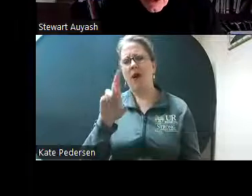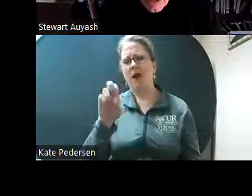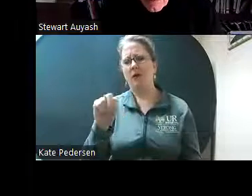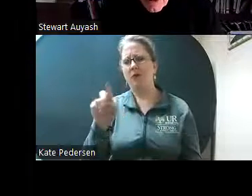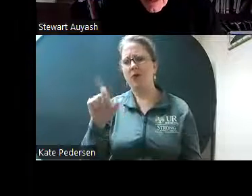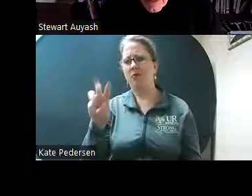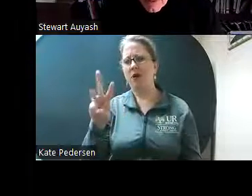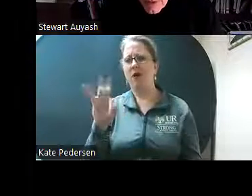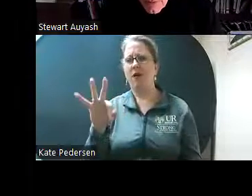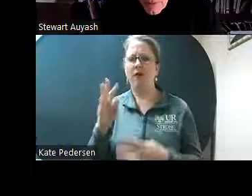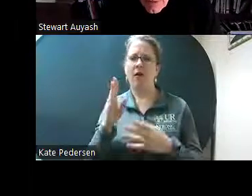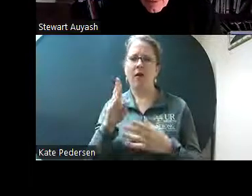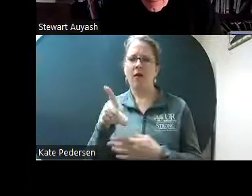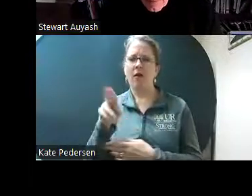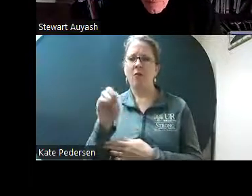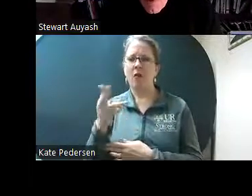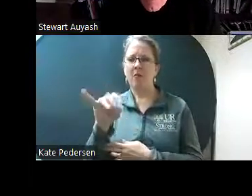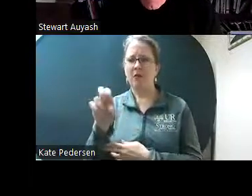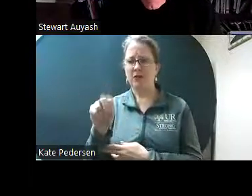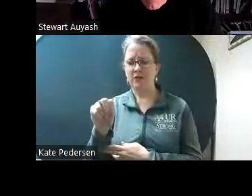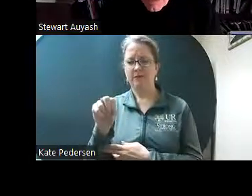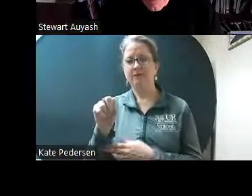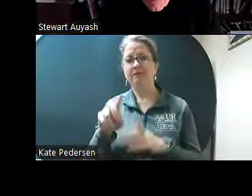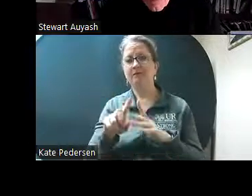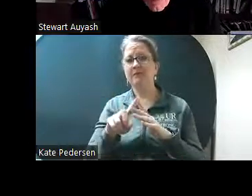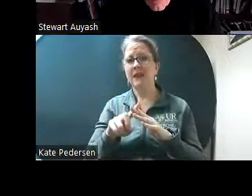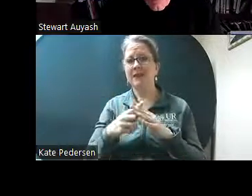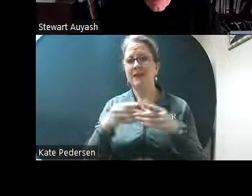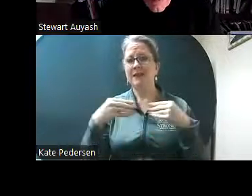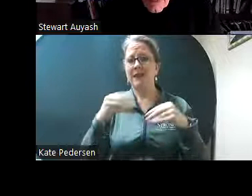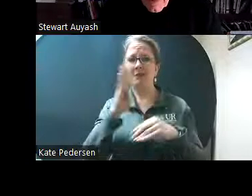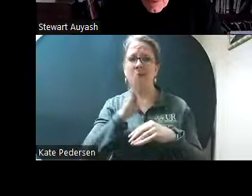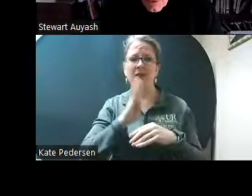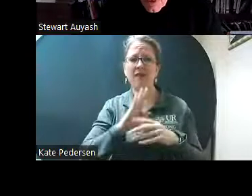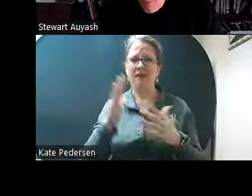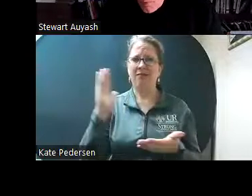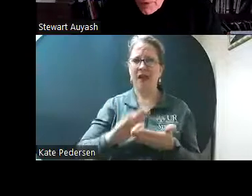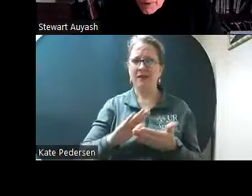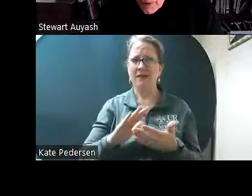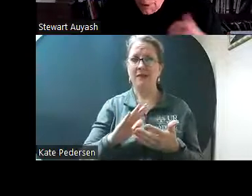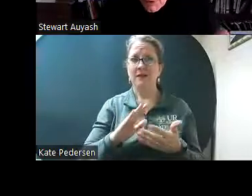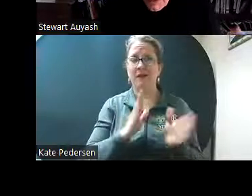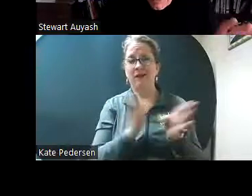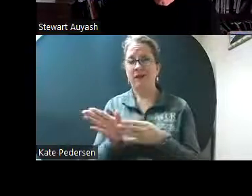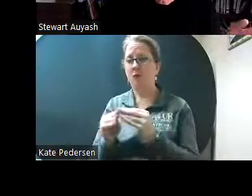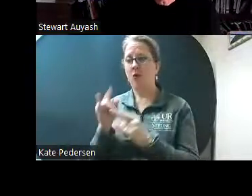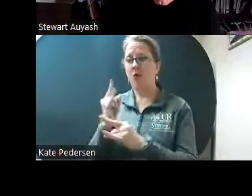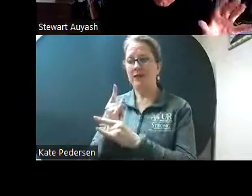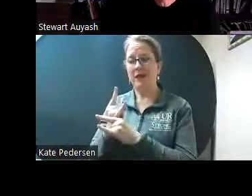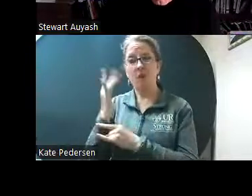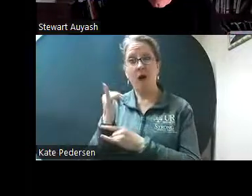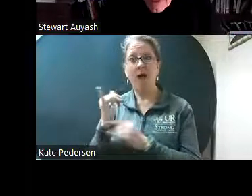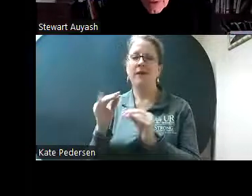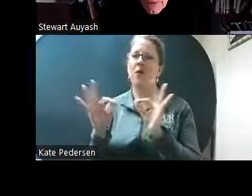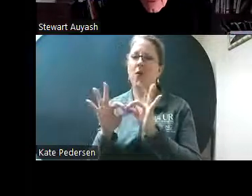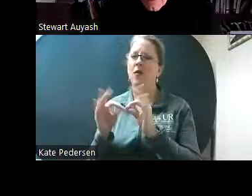was instead of selling as much beer as they did before Prohibition, they sold a lot more whiskey, because you could get a lot more money out of a